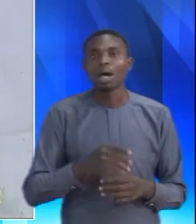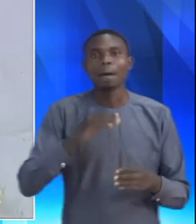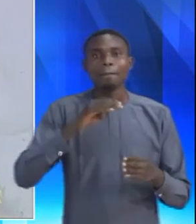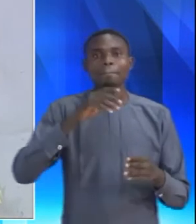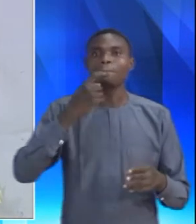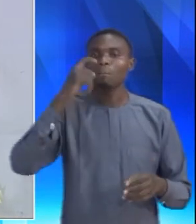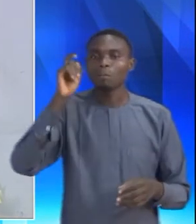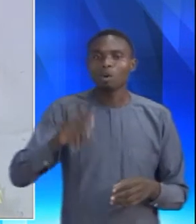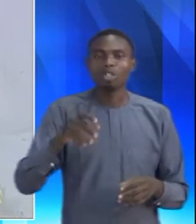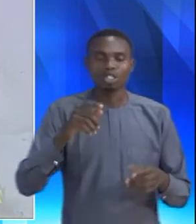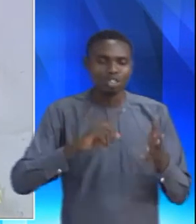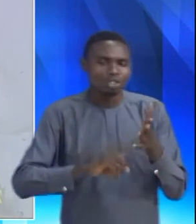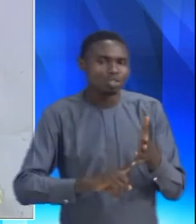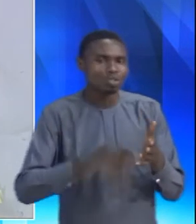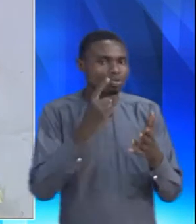are writing.